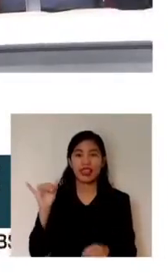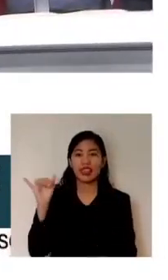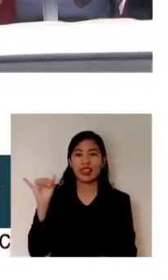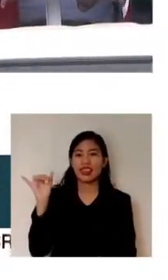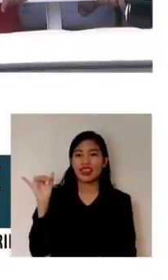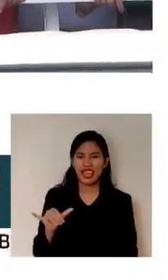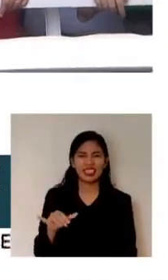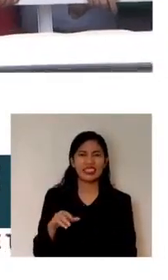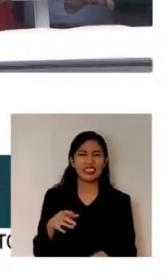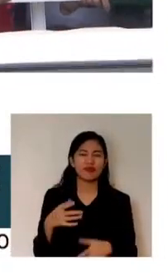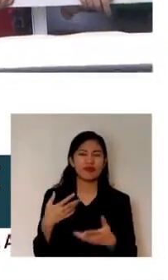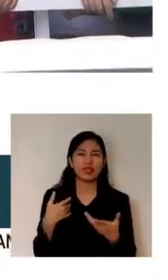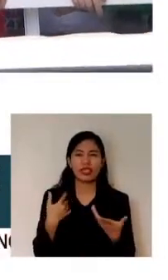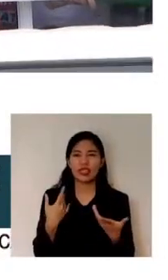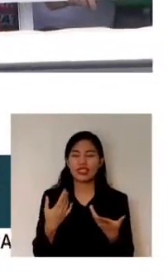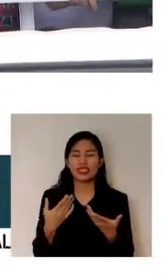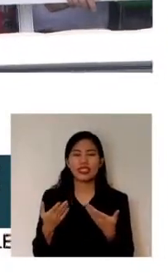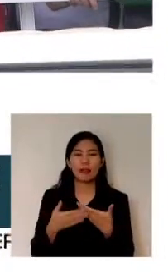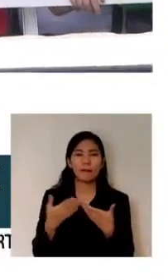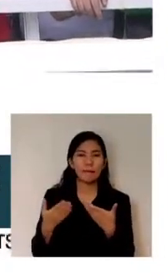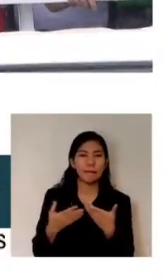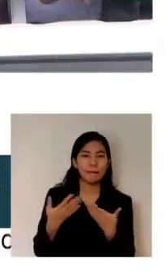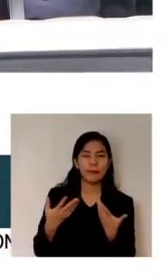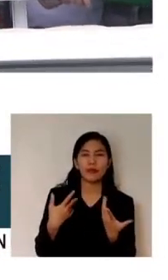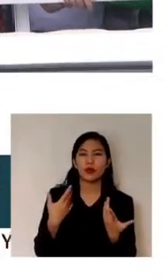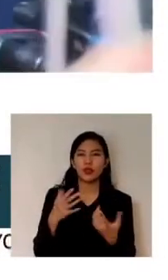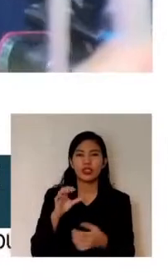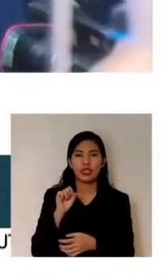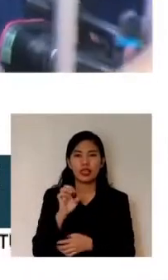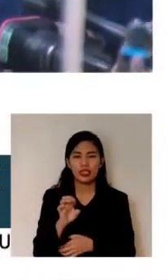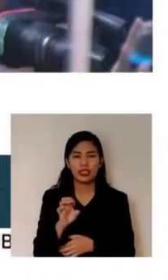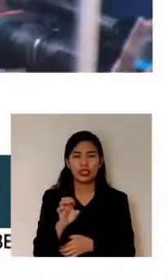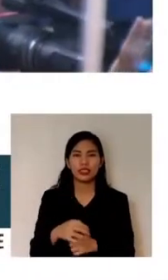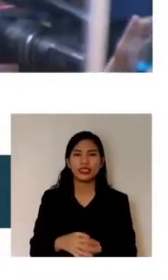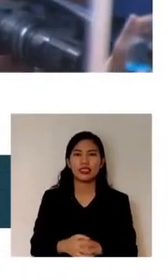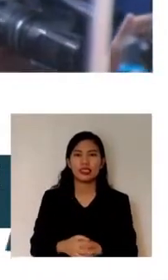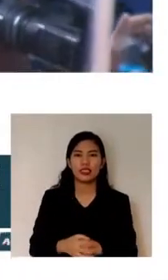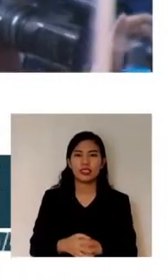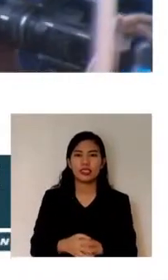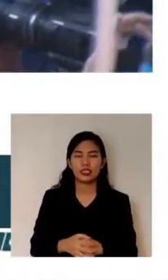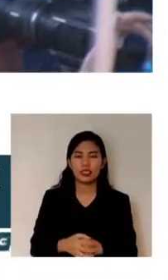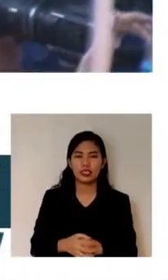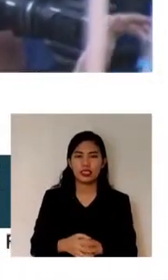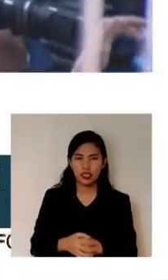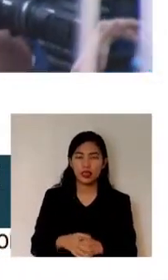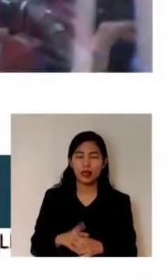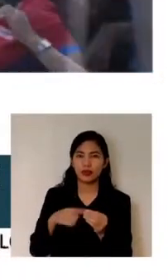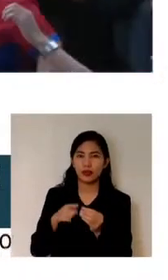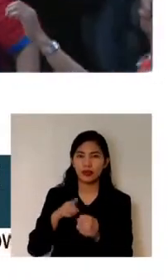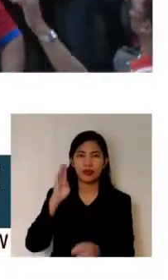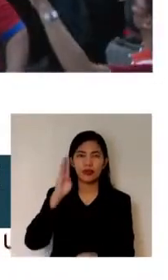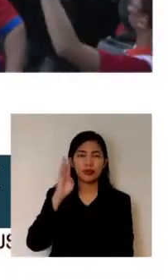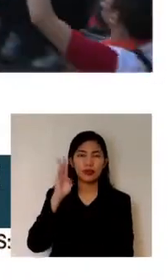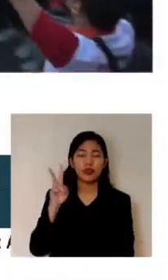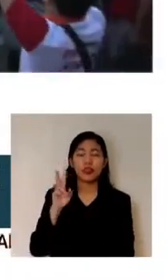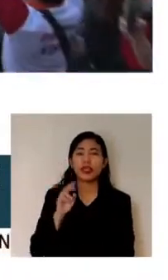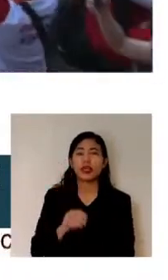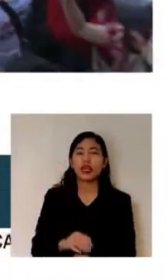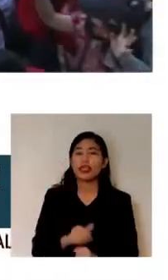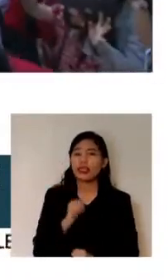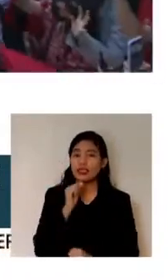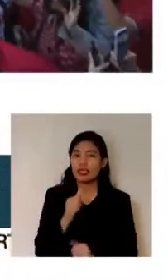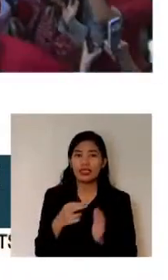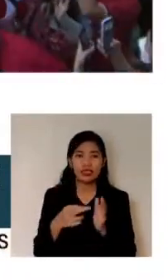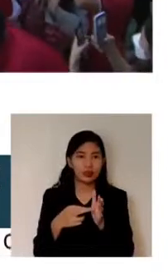of a legal issue arising from a previous conviction of the former senator. Now, it does not require